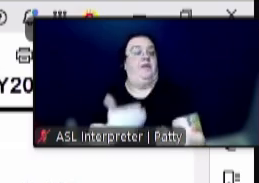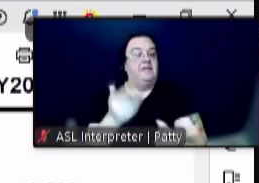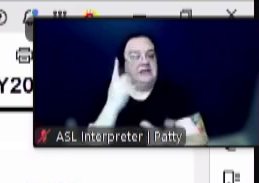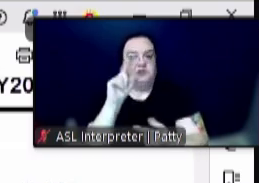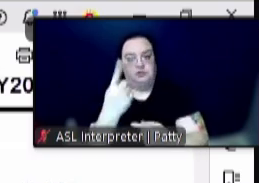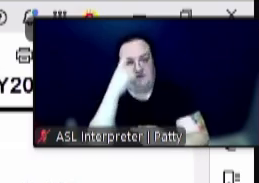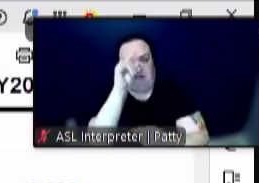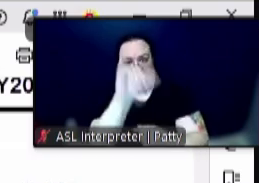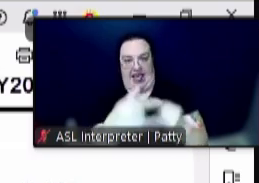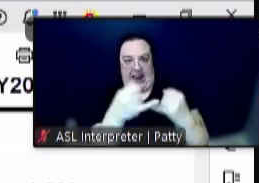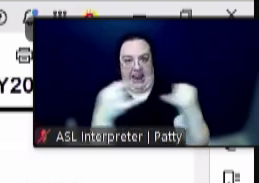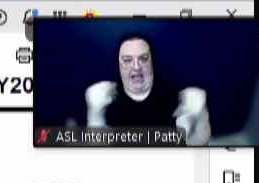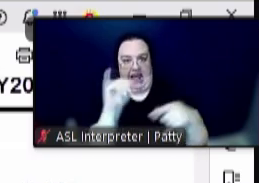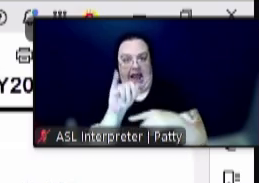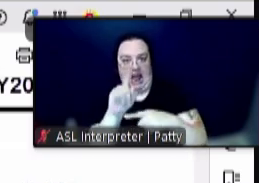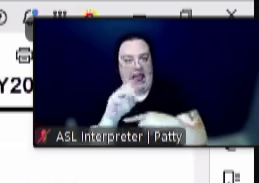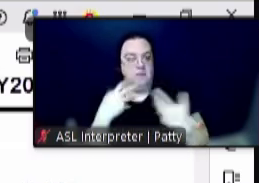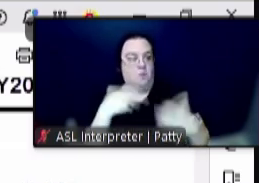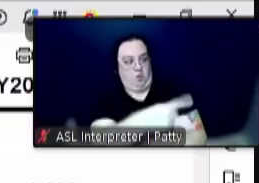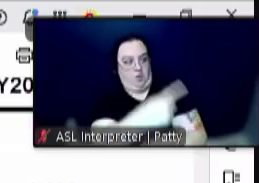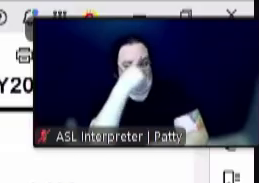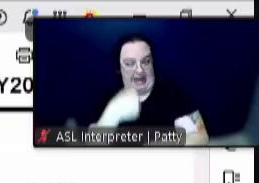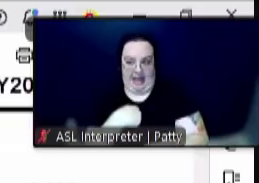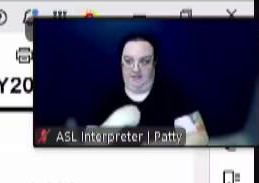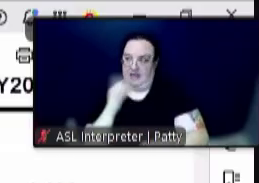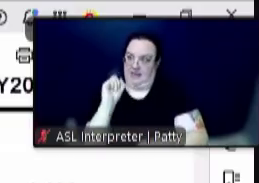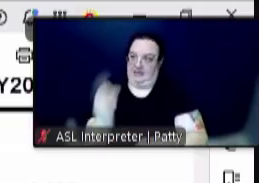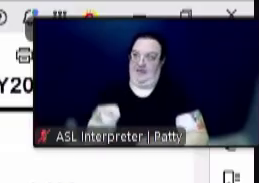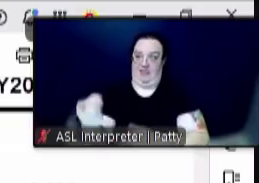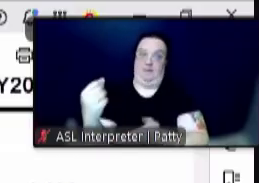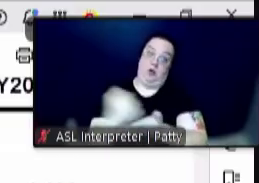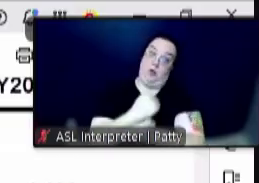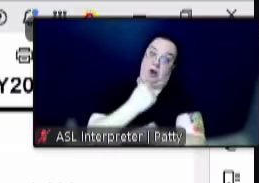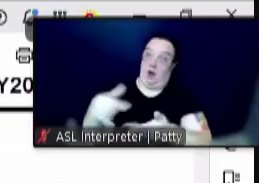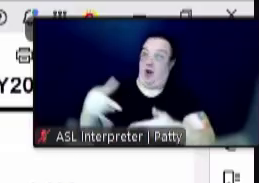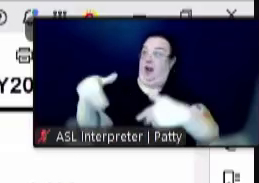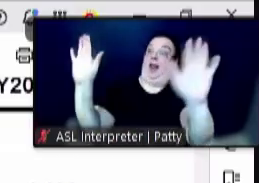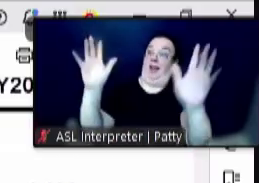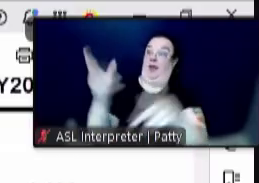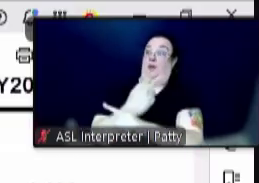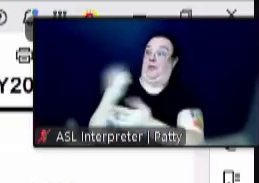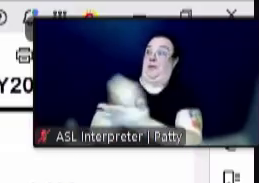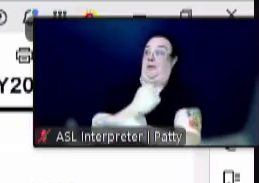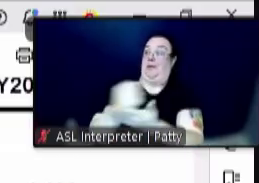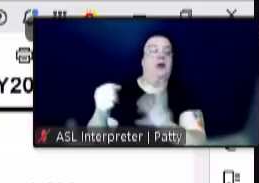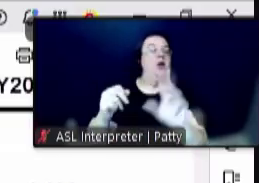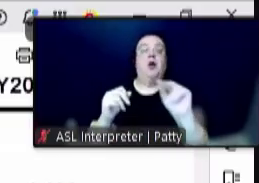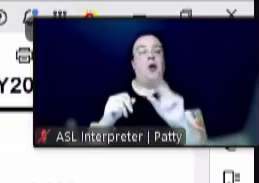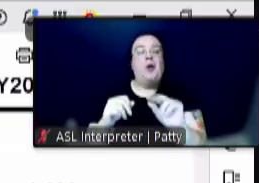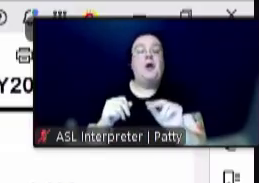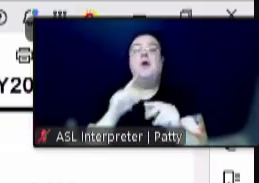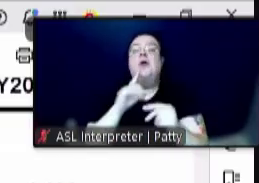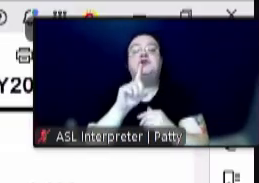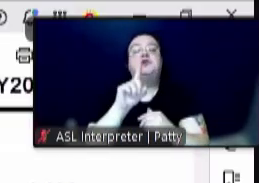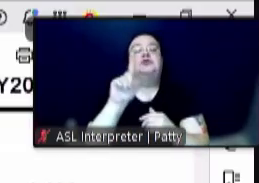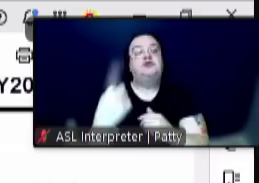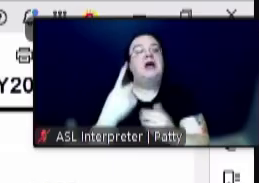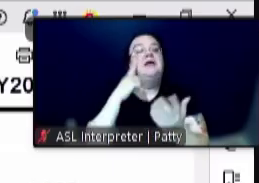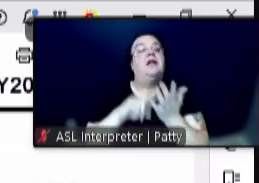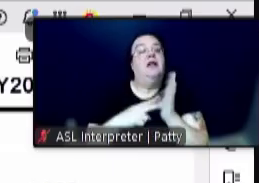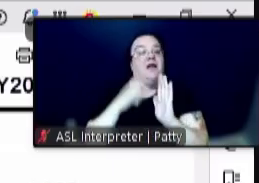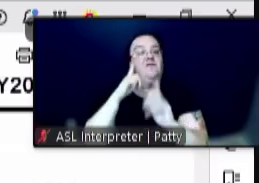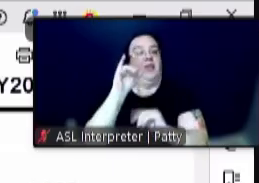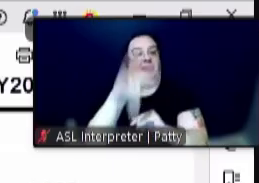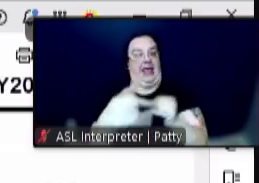item. So I don't want you to all think that I'm giving them a credit card to run. No. I guess No. It's just for that line